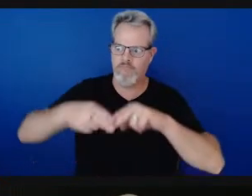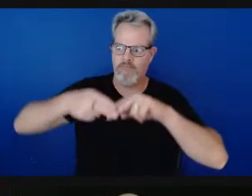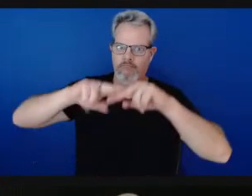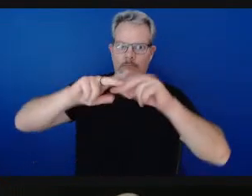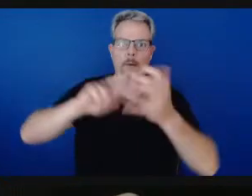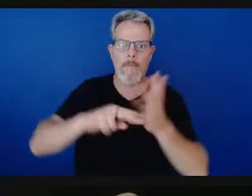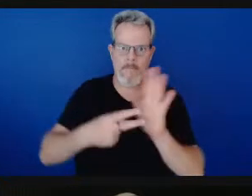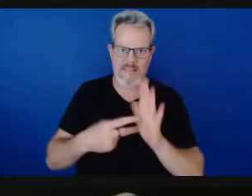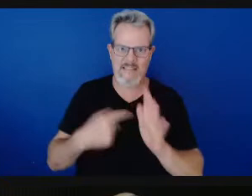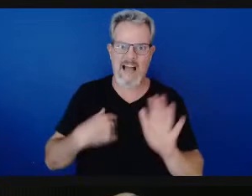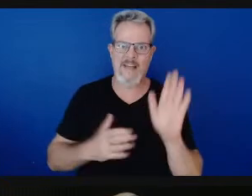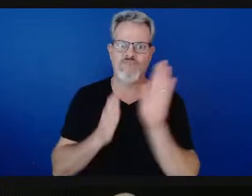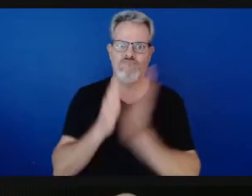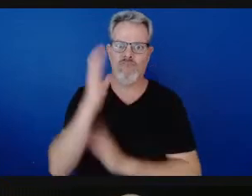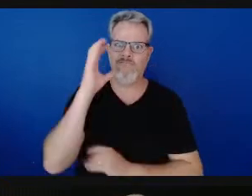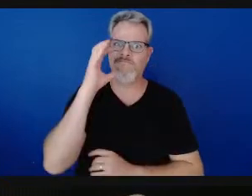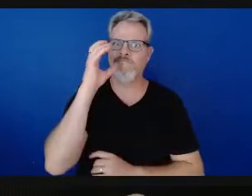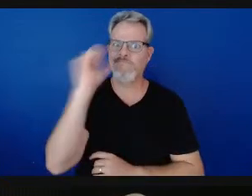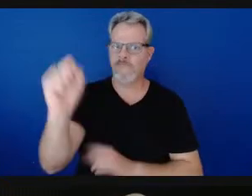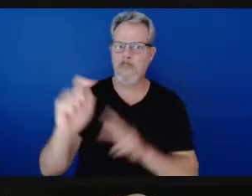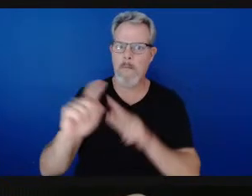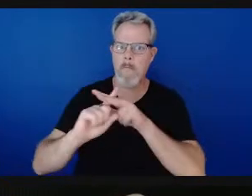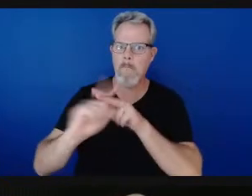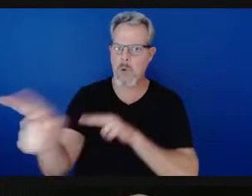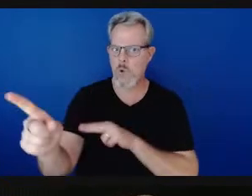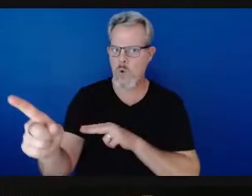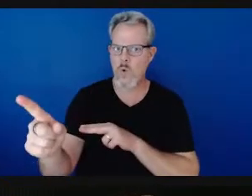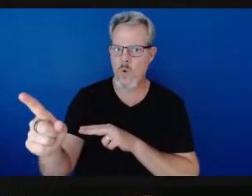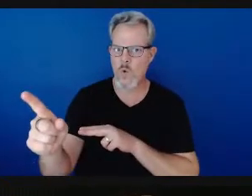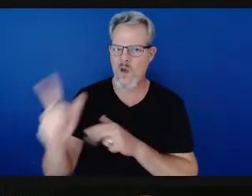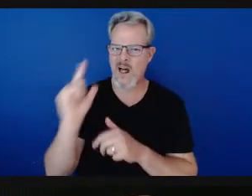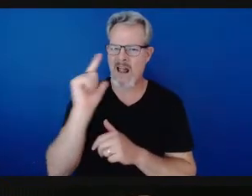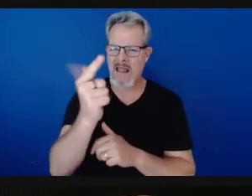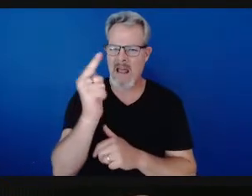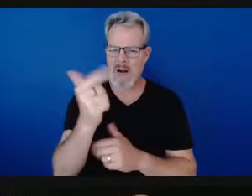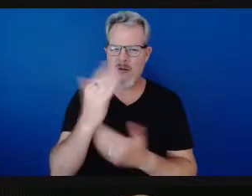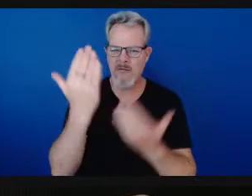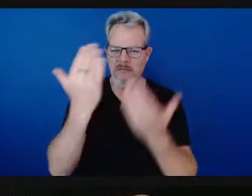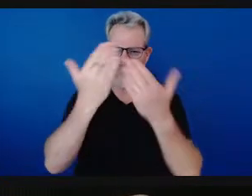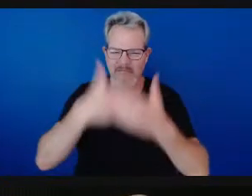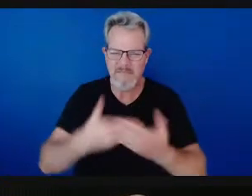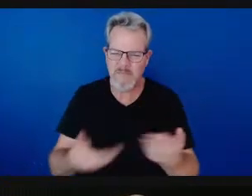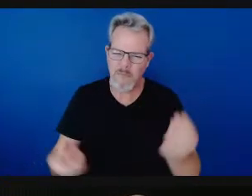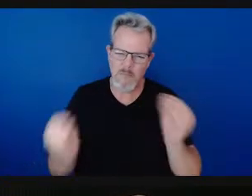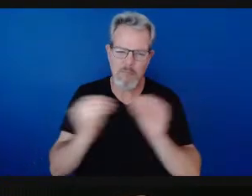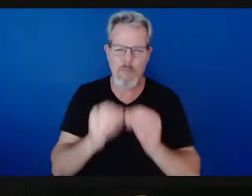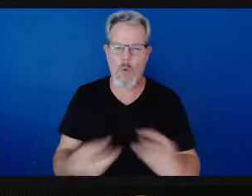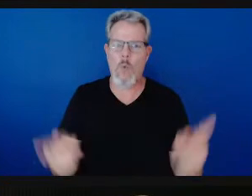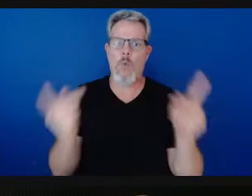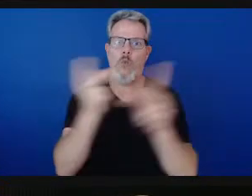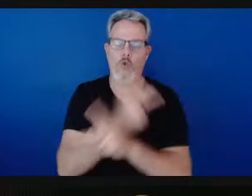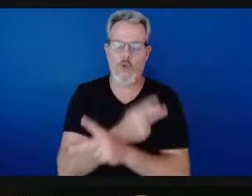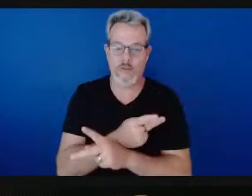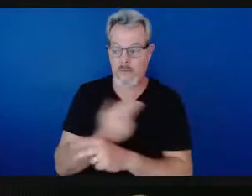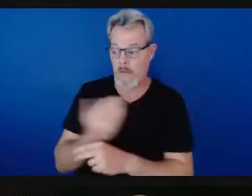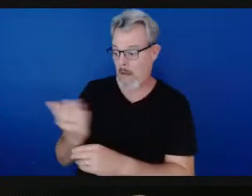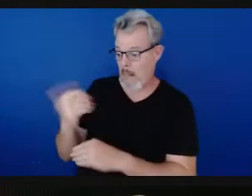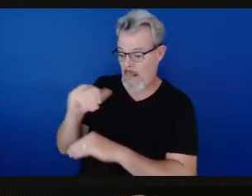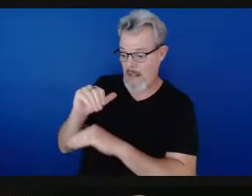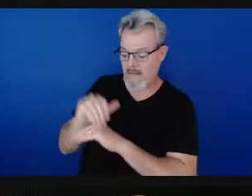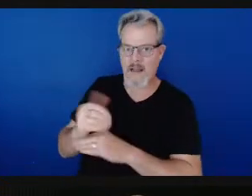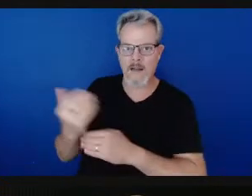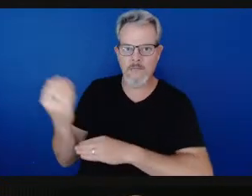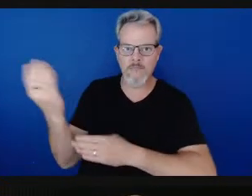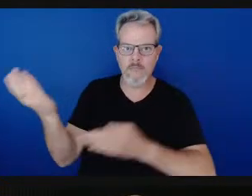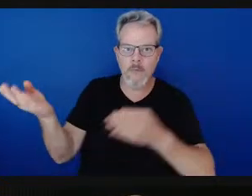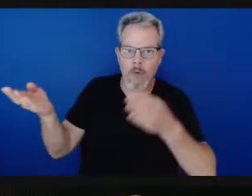ugly. But they did close it last night, right? And that's probably smart because just how much